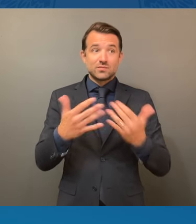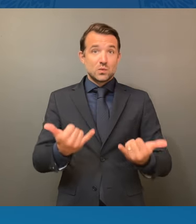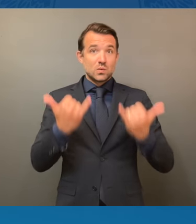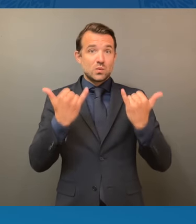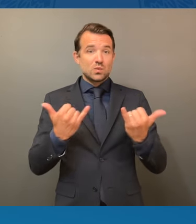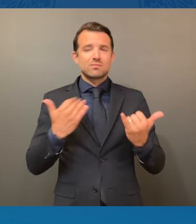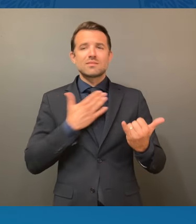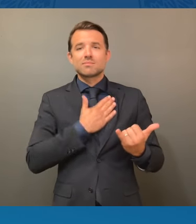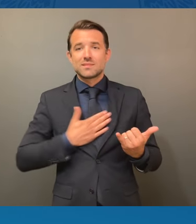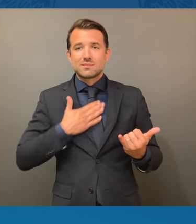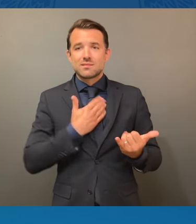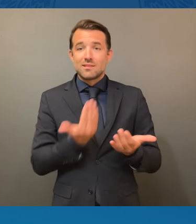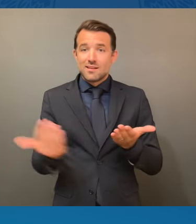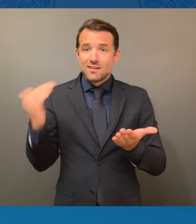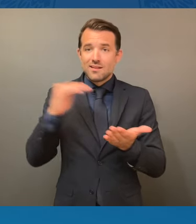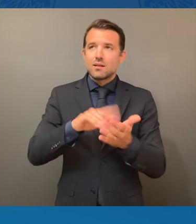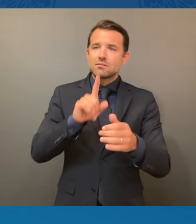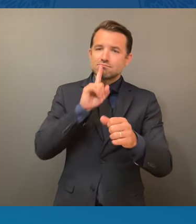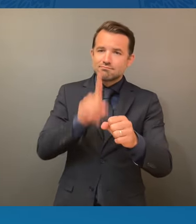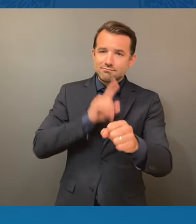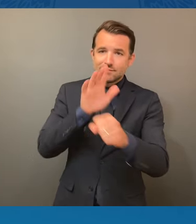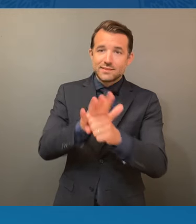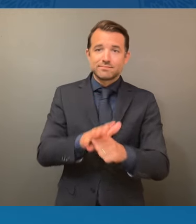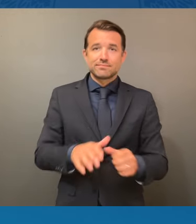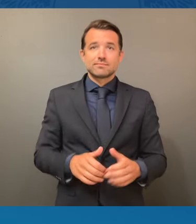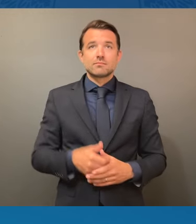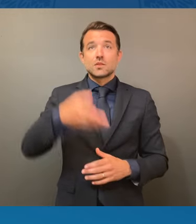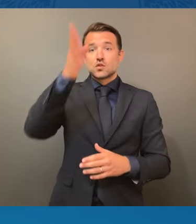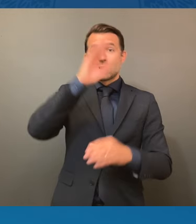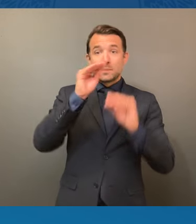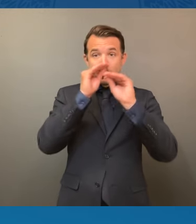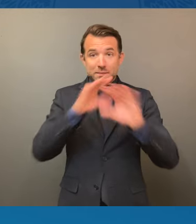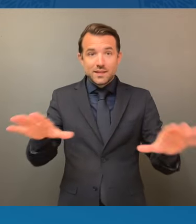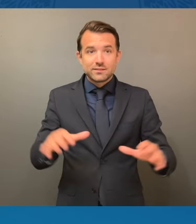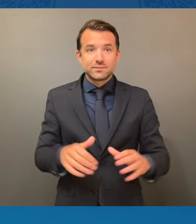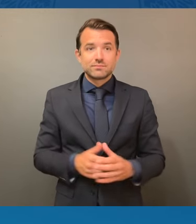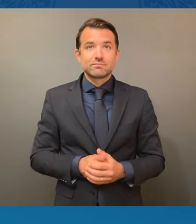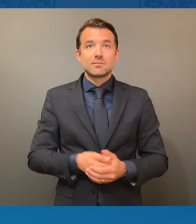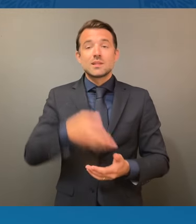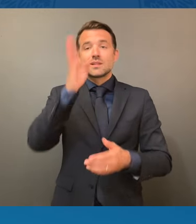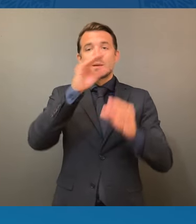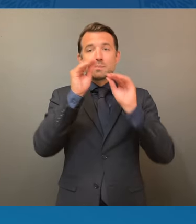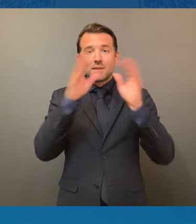answering the call. God bless you, and God bless the United States of America.